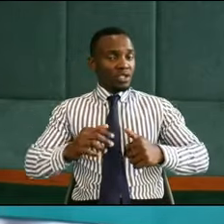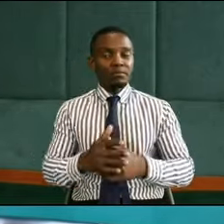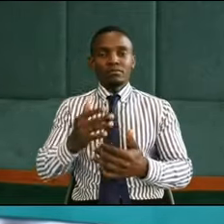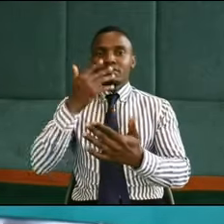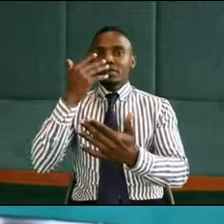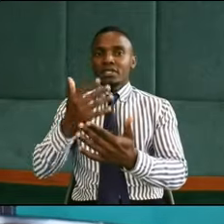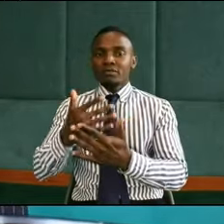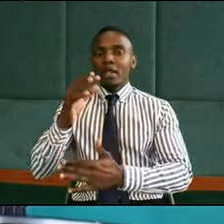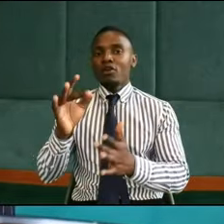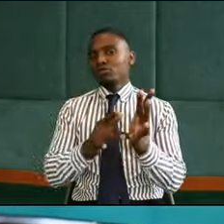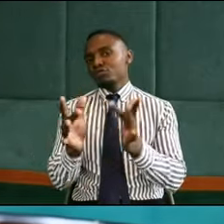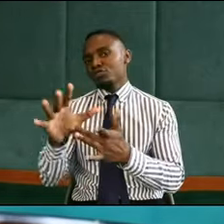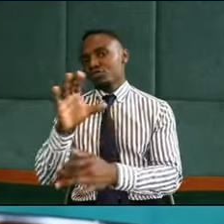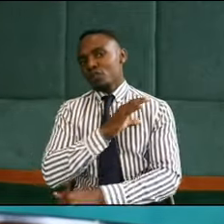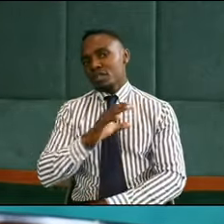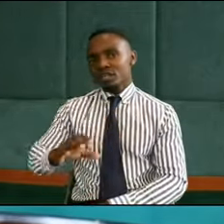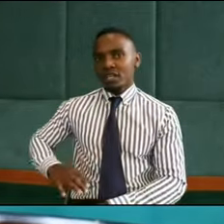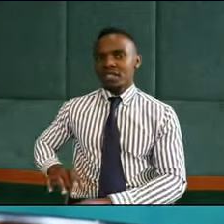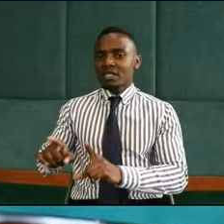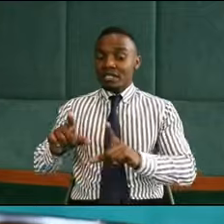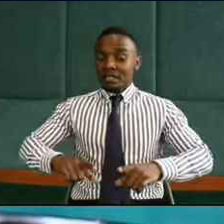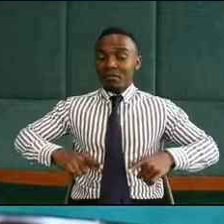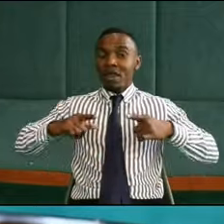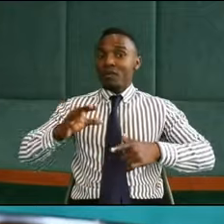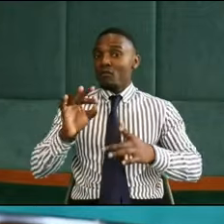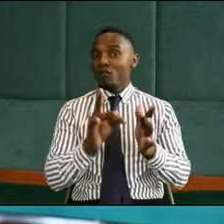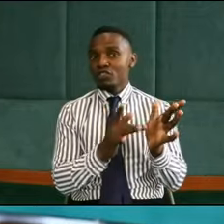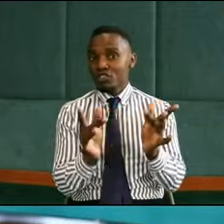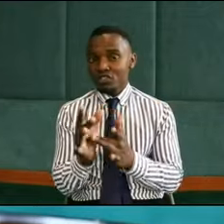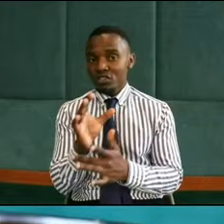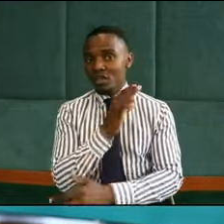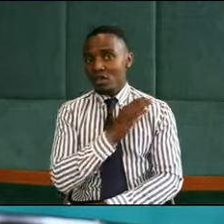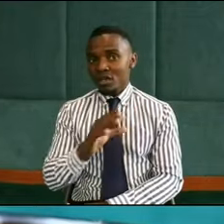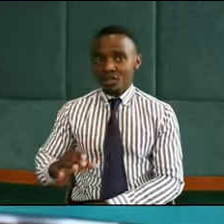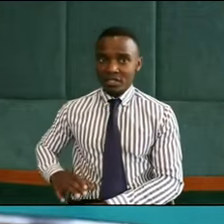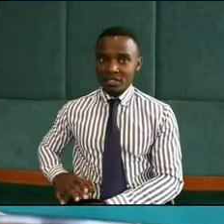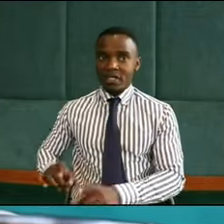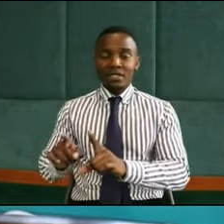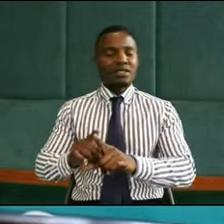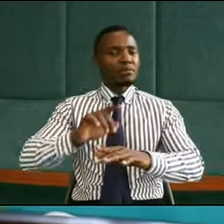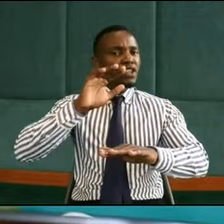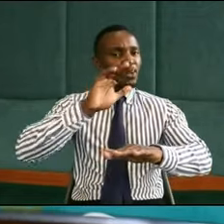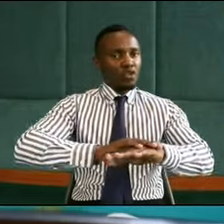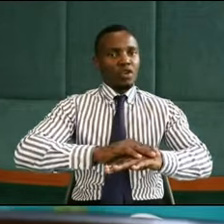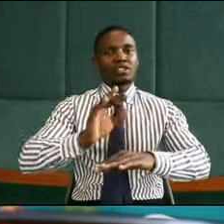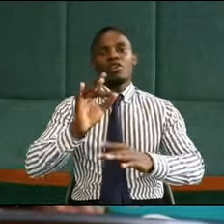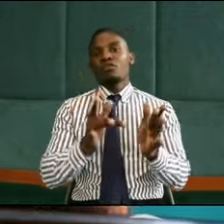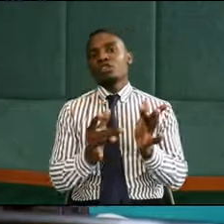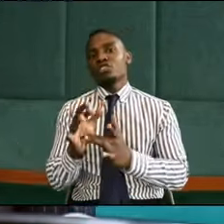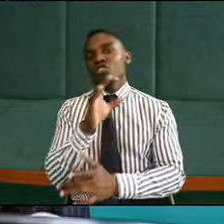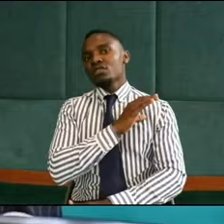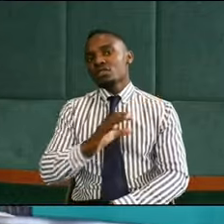of Jesus Christ. The life of Jesus Christ. The goodness of Jesus Christ.